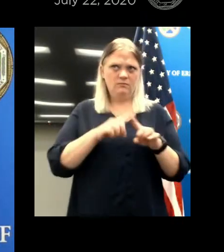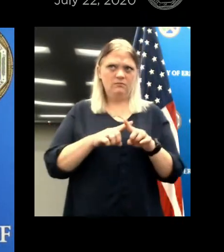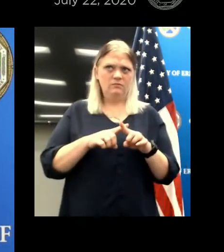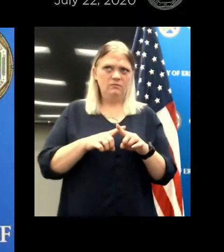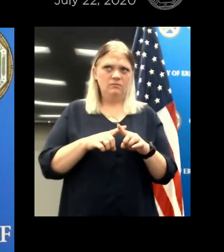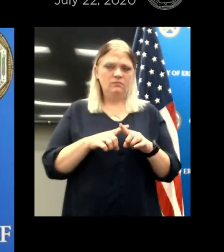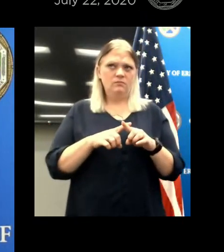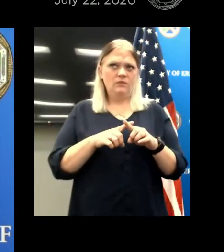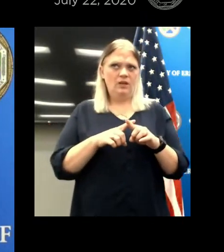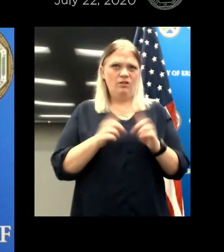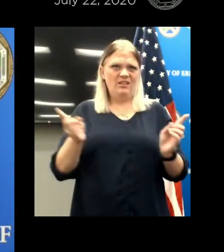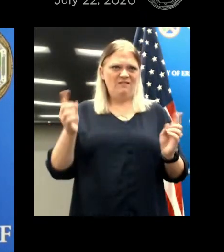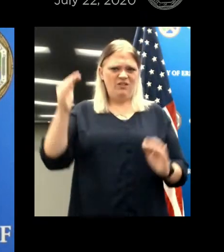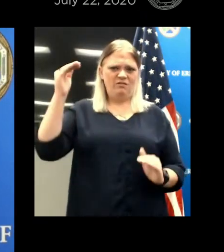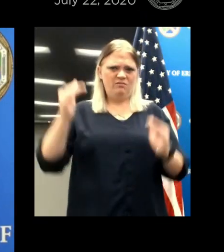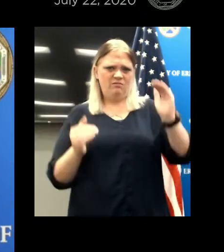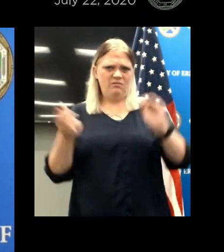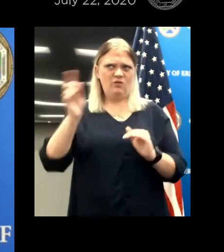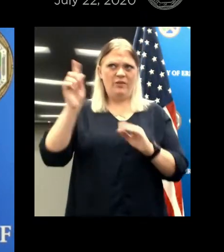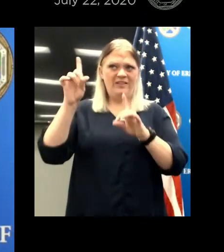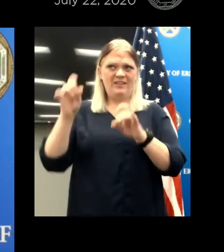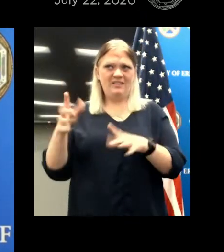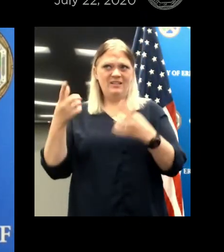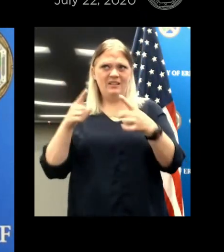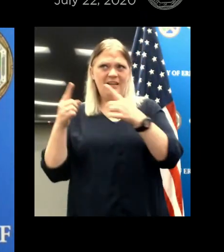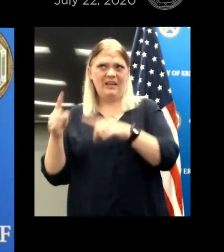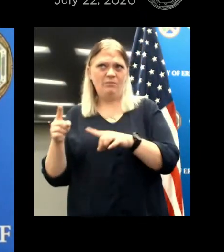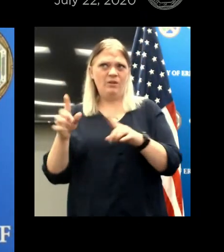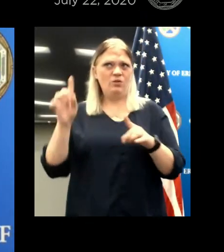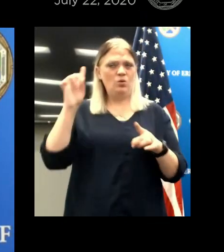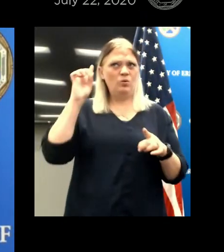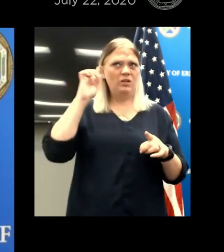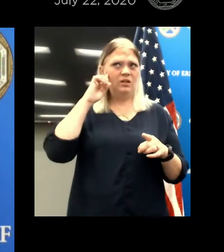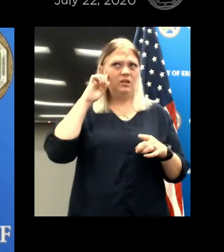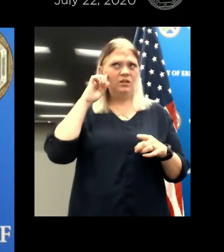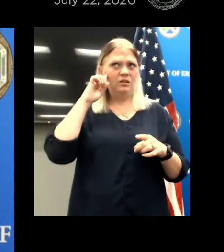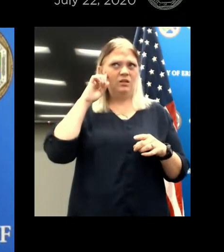in this disparity of where they're getting the tests done? We're hearing about the